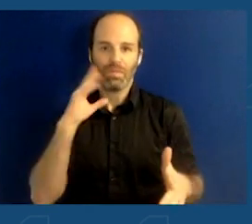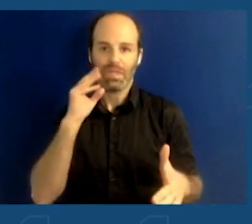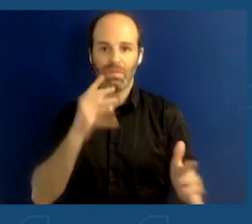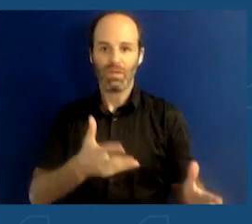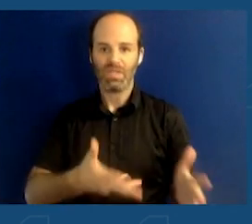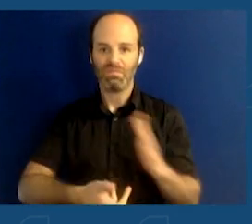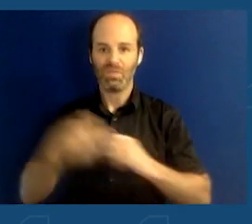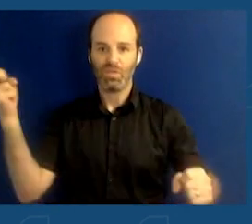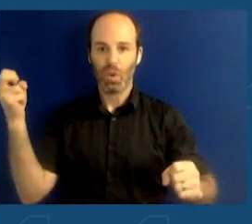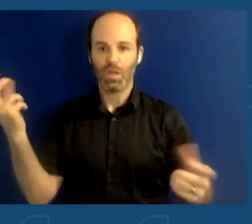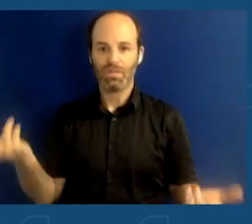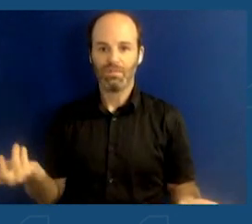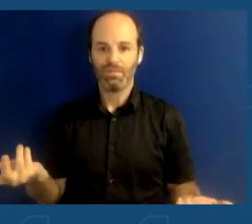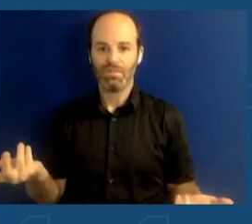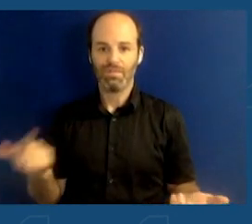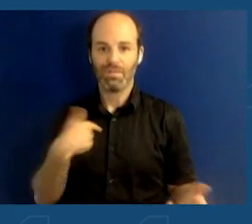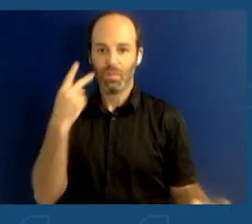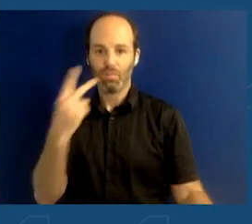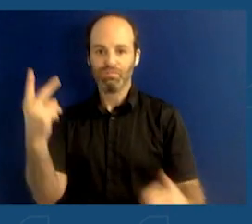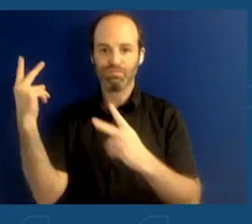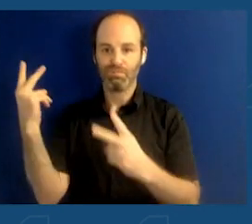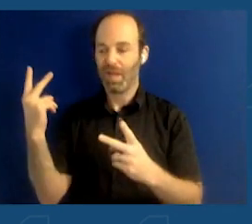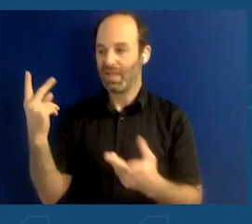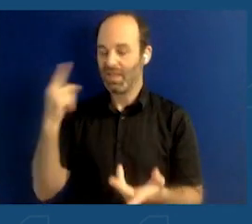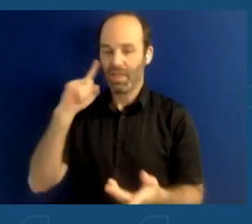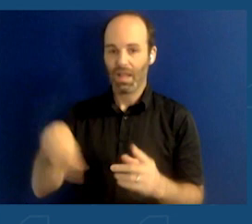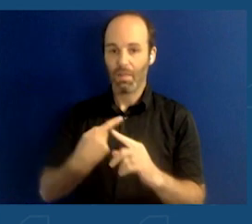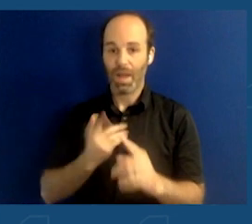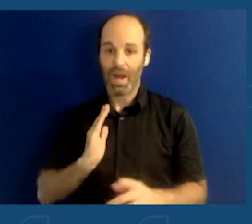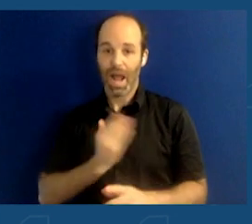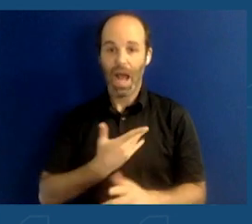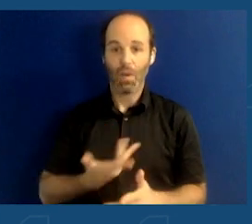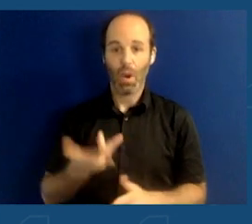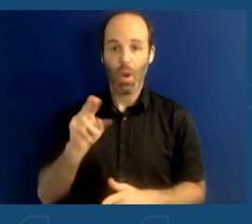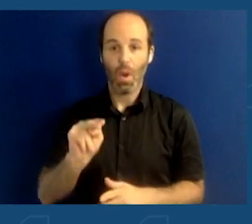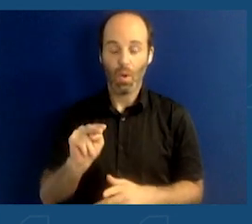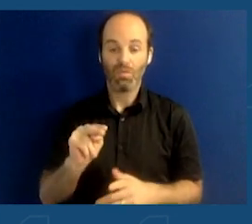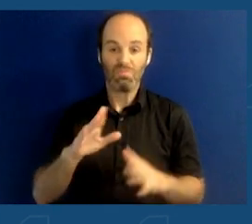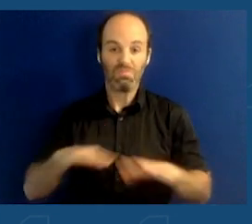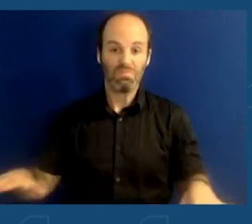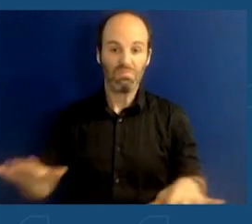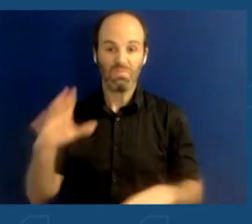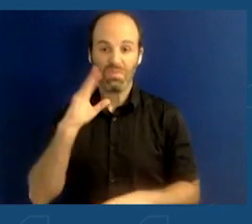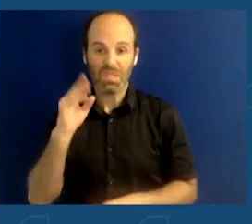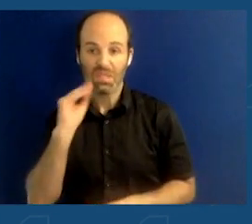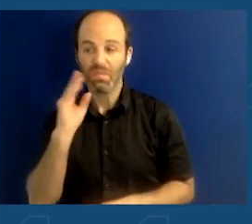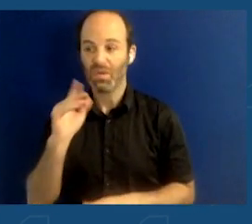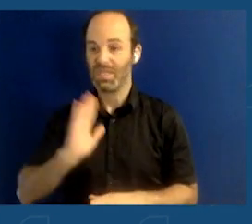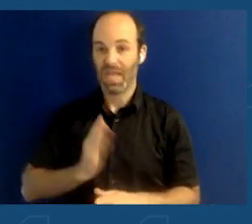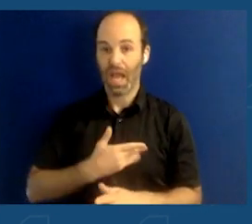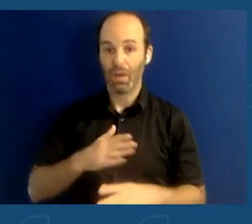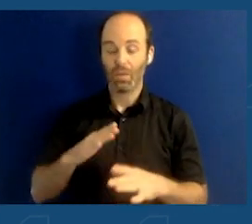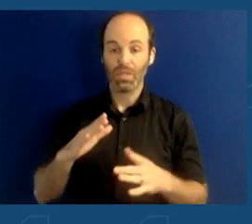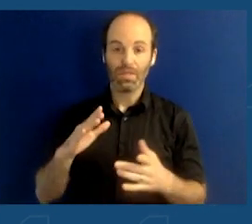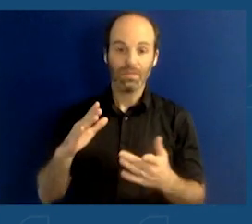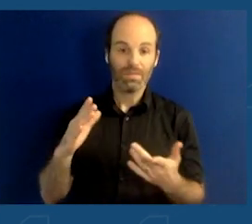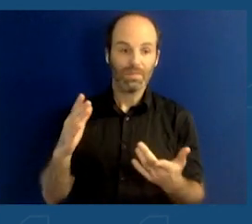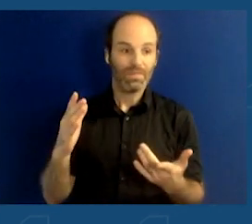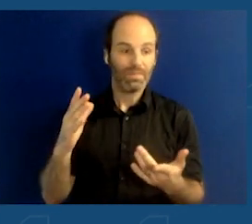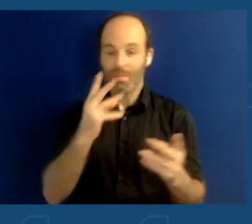We all look back, we think about our children, our own childhoods, the memories that are part of who we are. When your memories, when